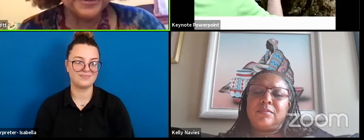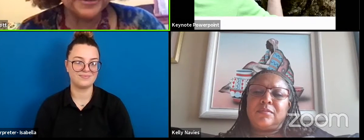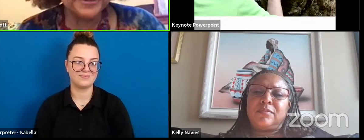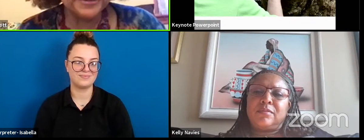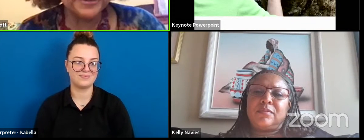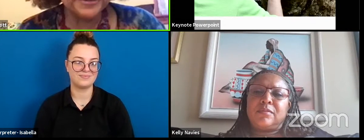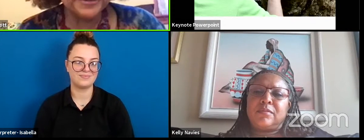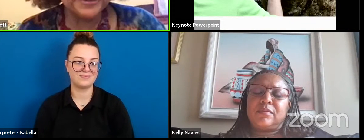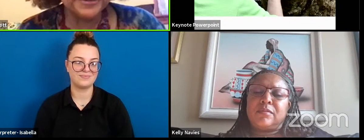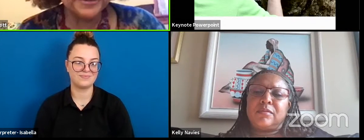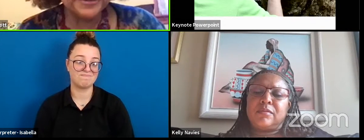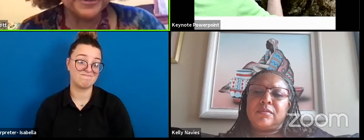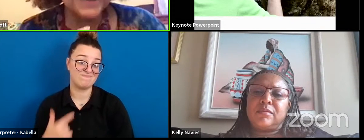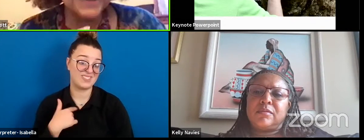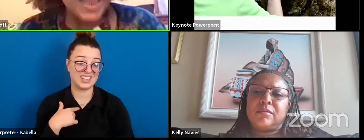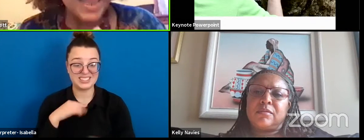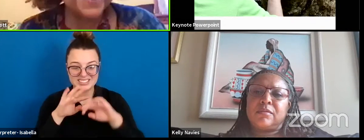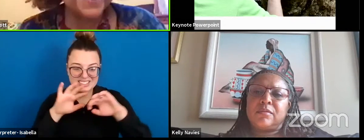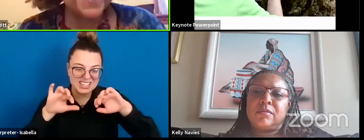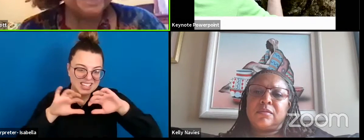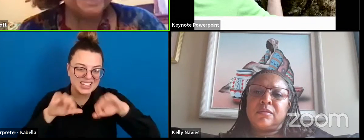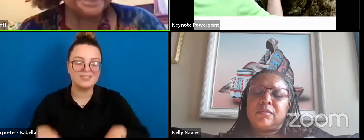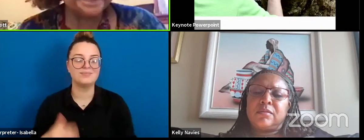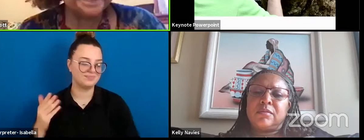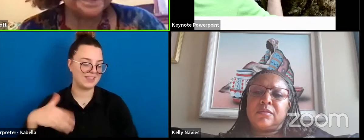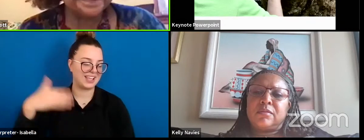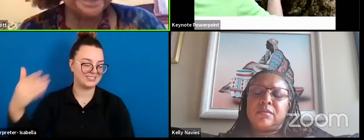It's me digging. Next.